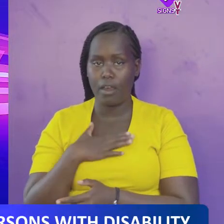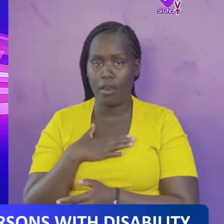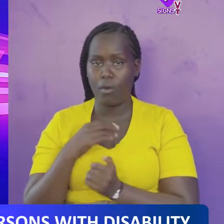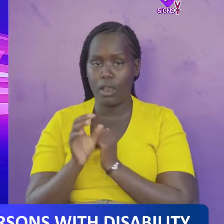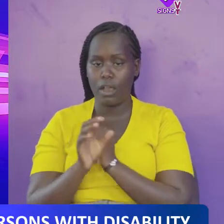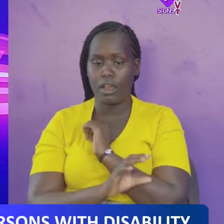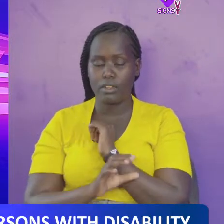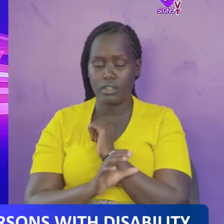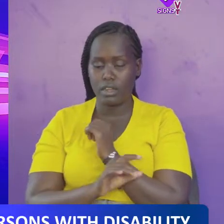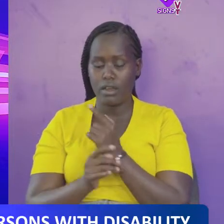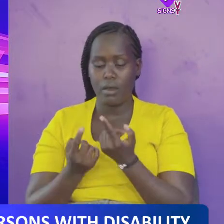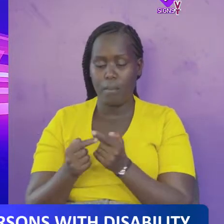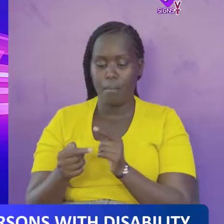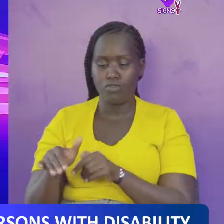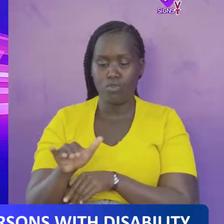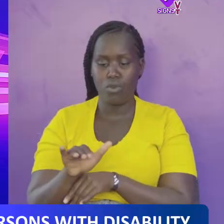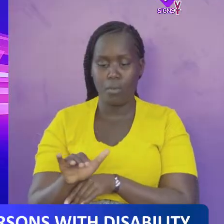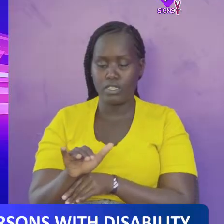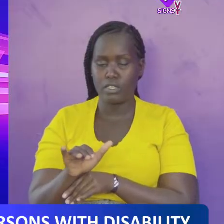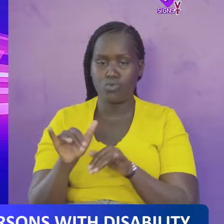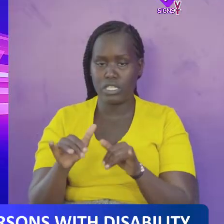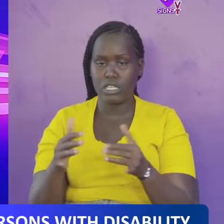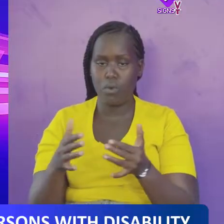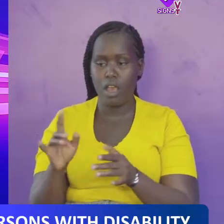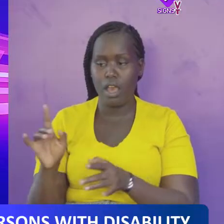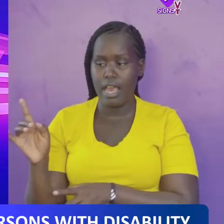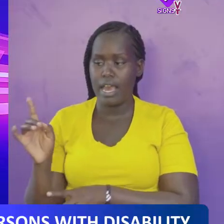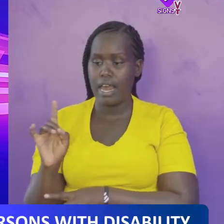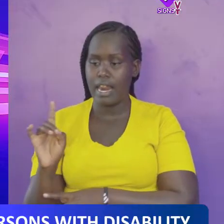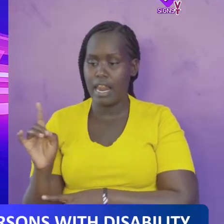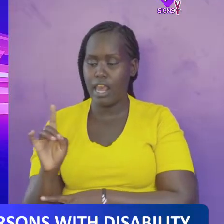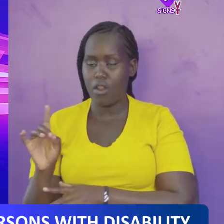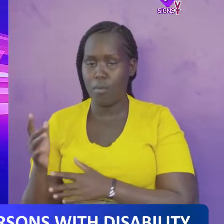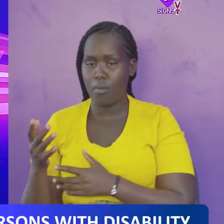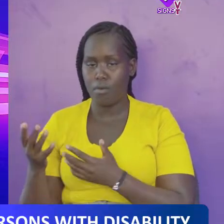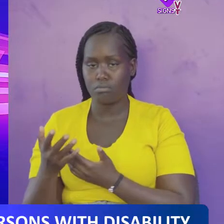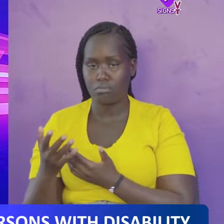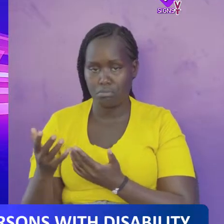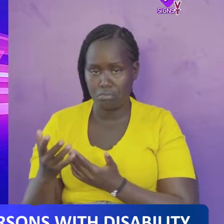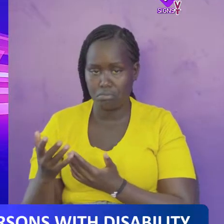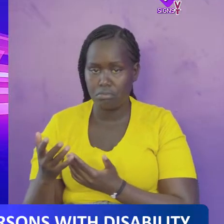but we are based here in Nairobi. Yes. At